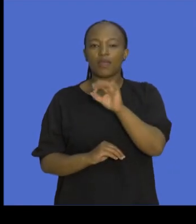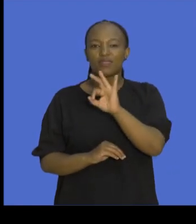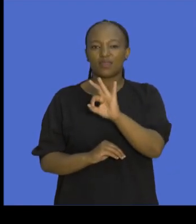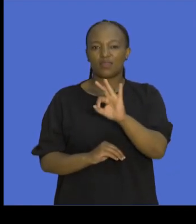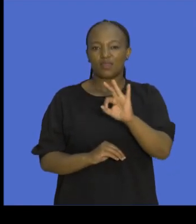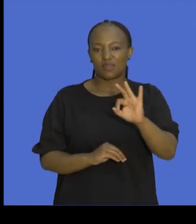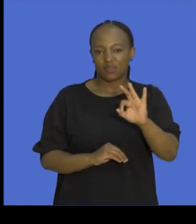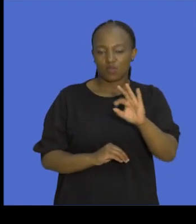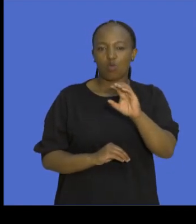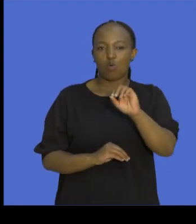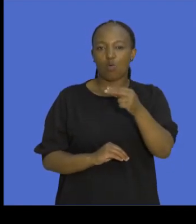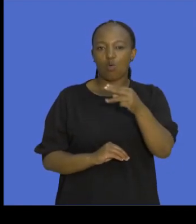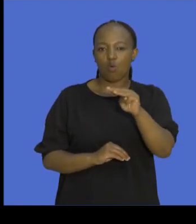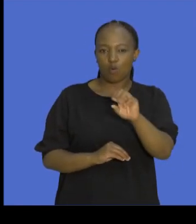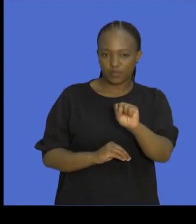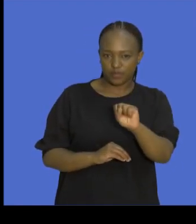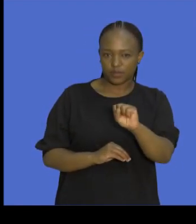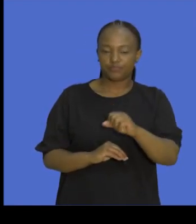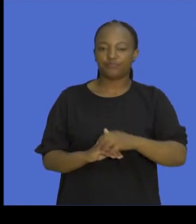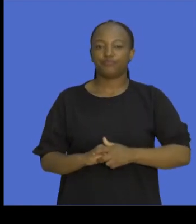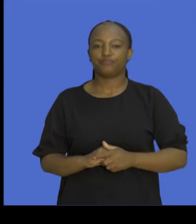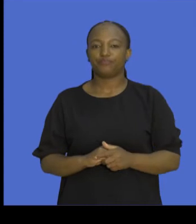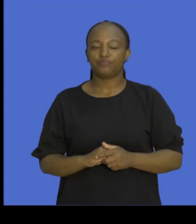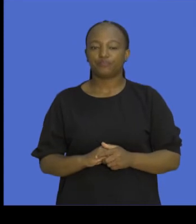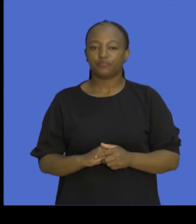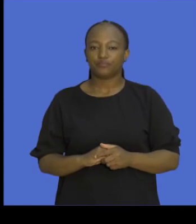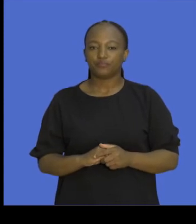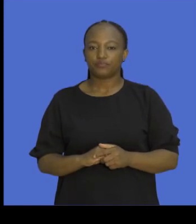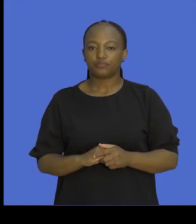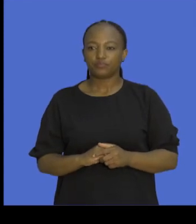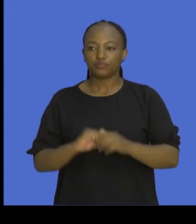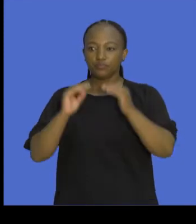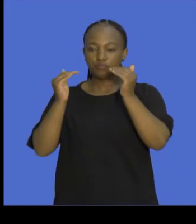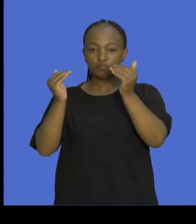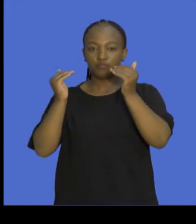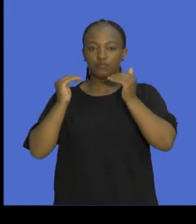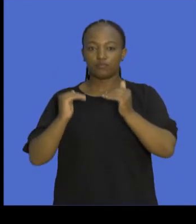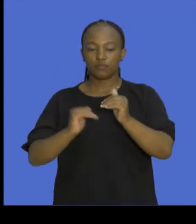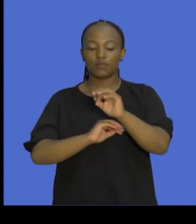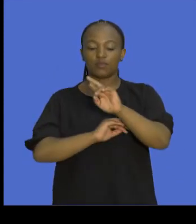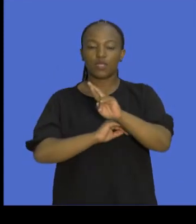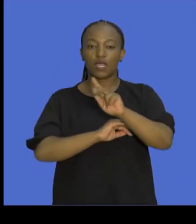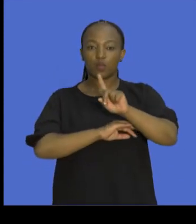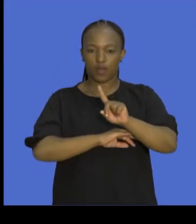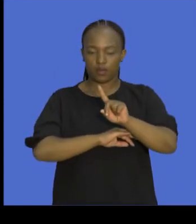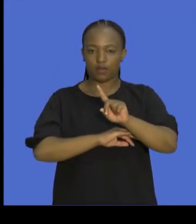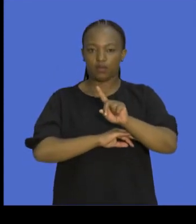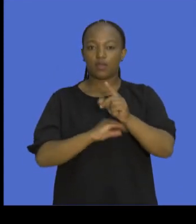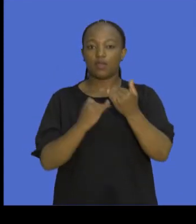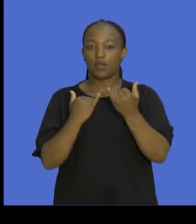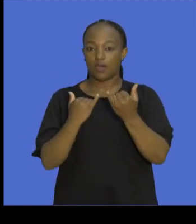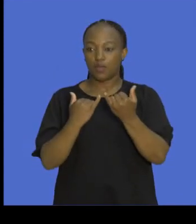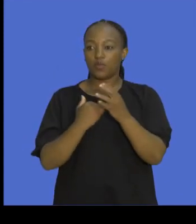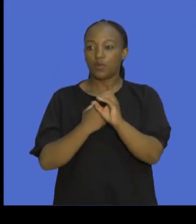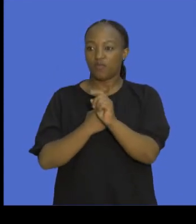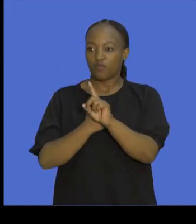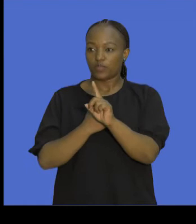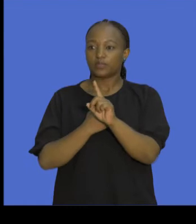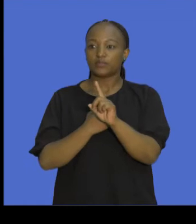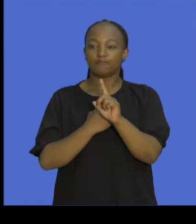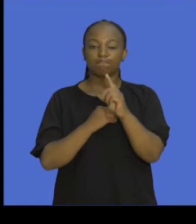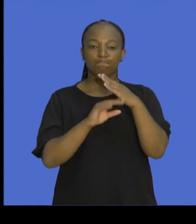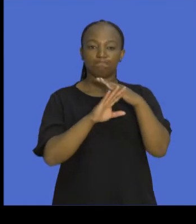1.33 ohms, okay? This is what it is, right? And then for R1, this is what we have.